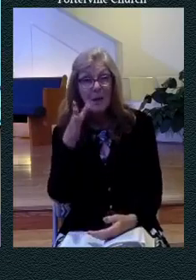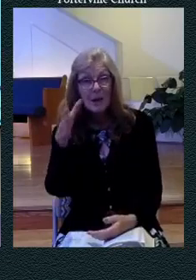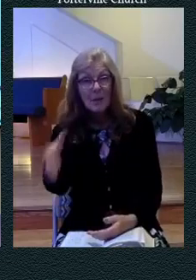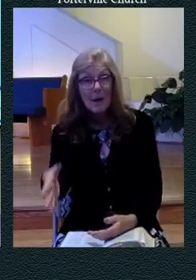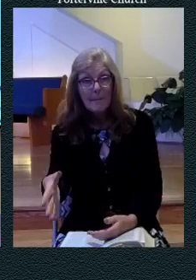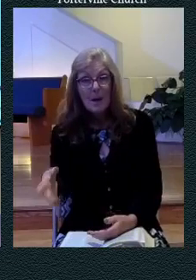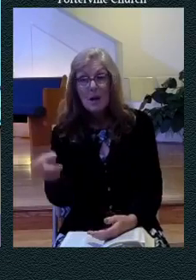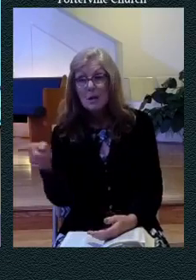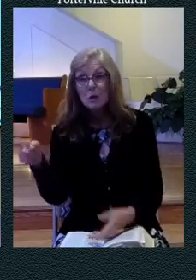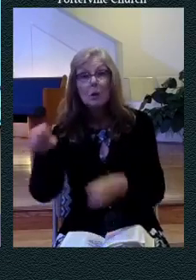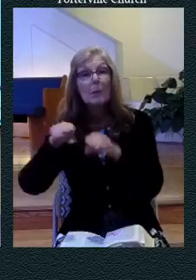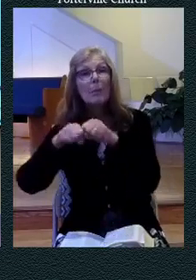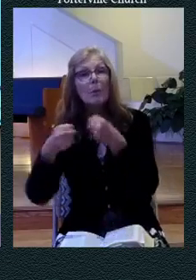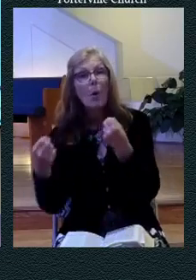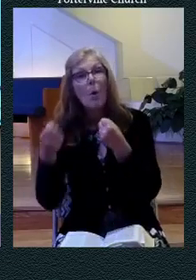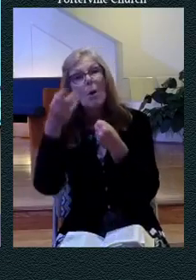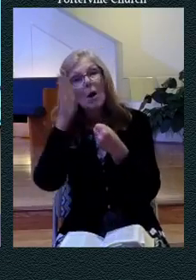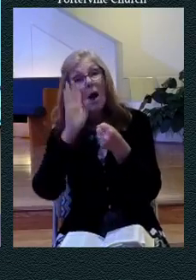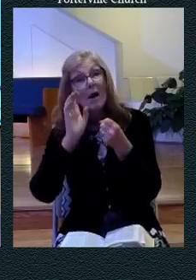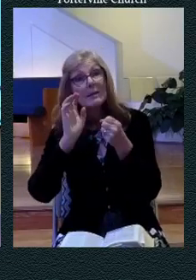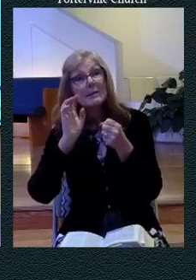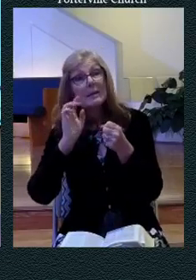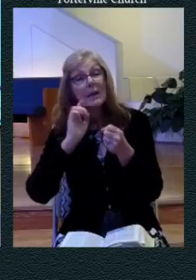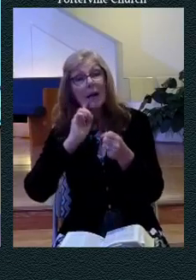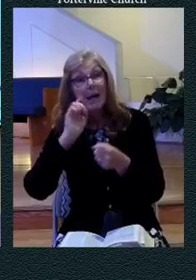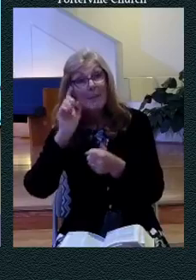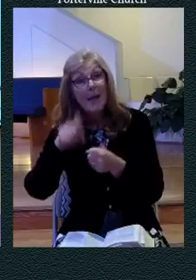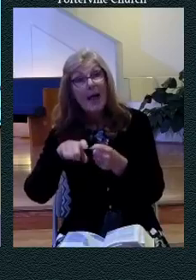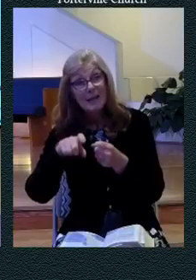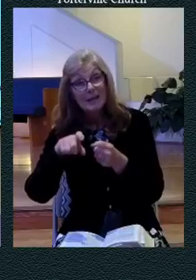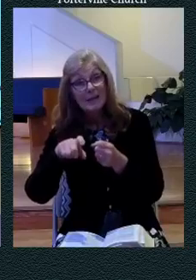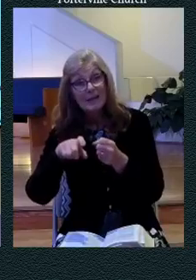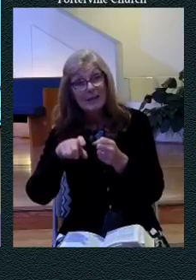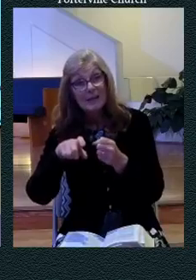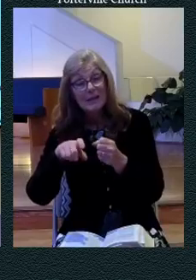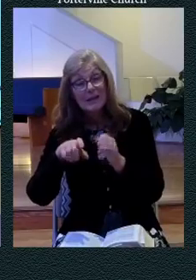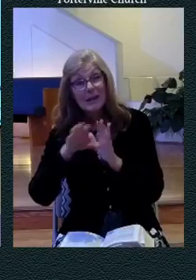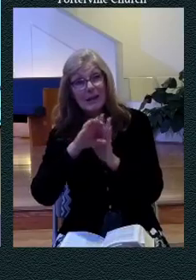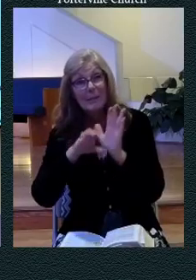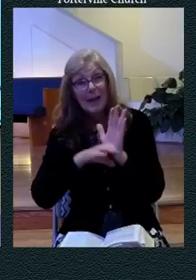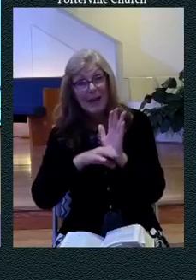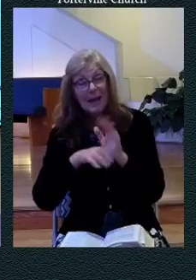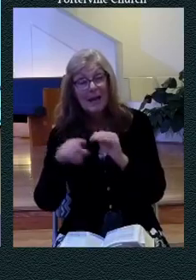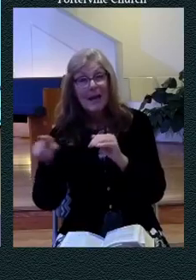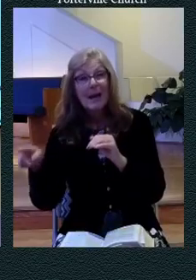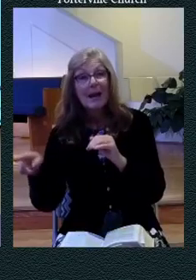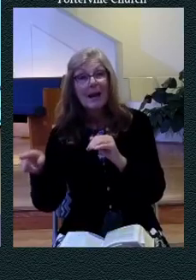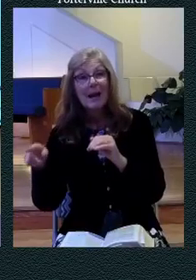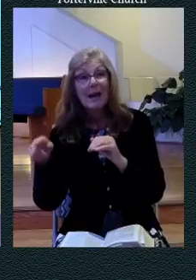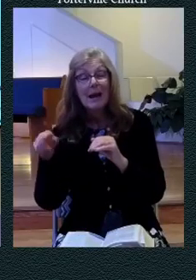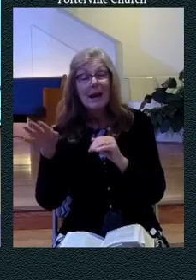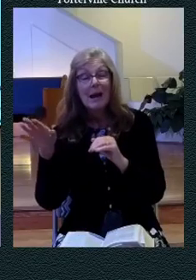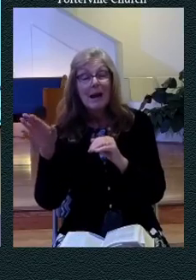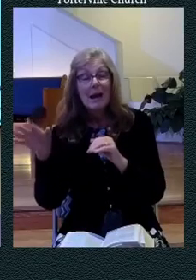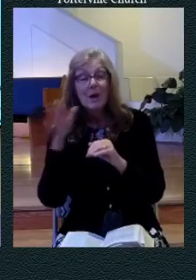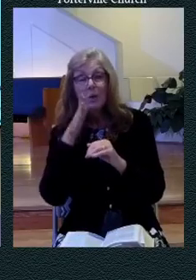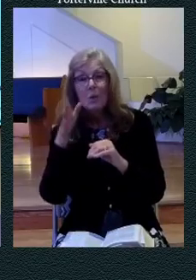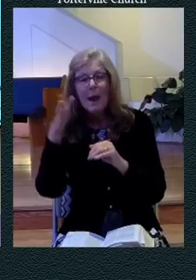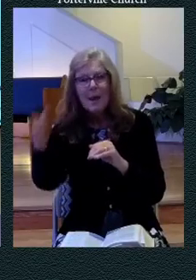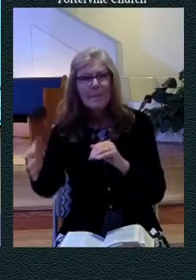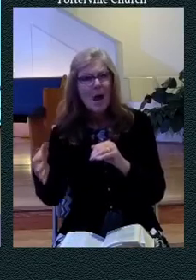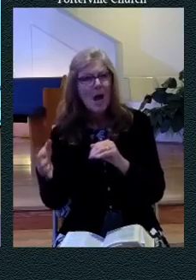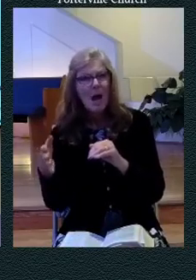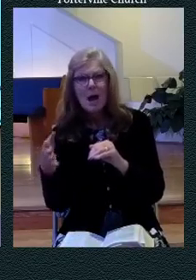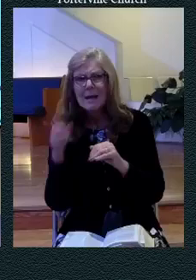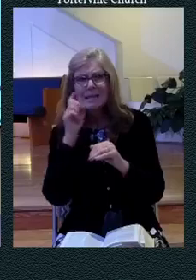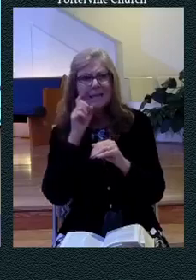God's command in this way, that she had entered into those kinds of relations with a man